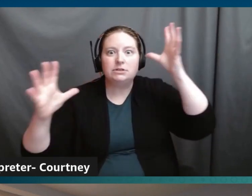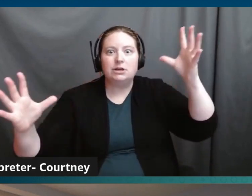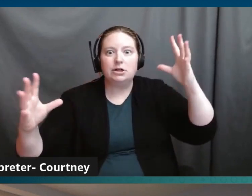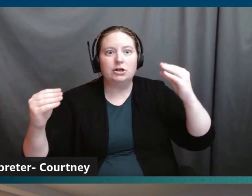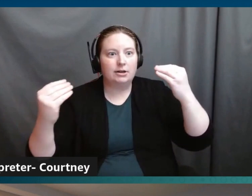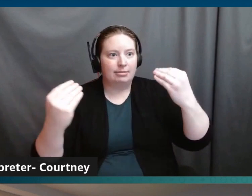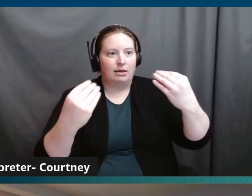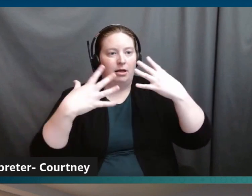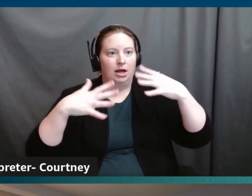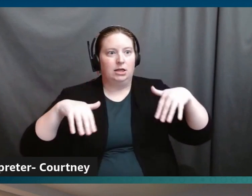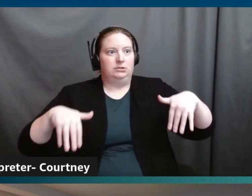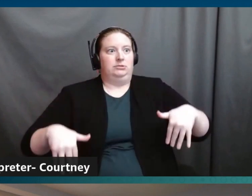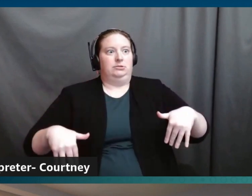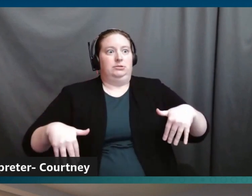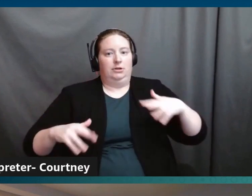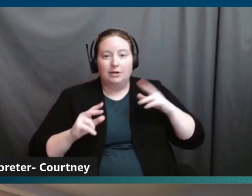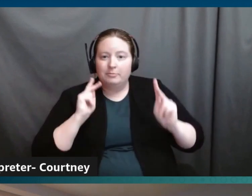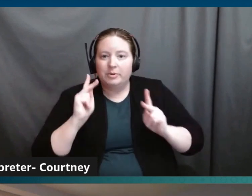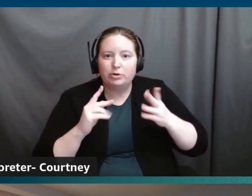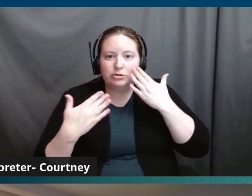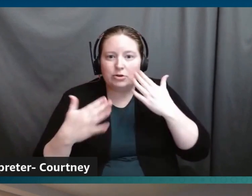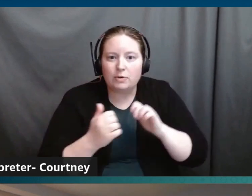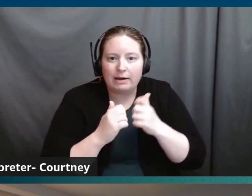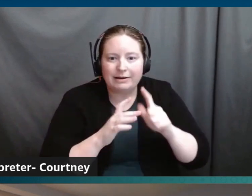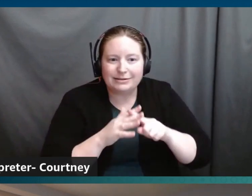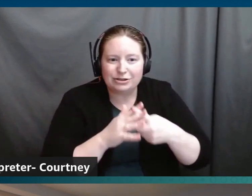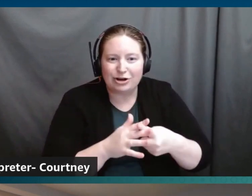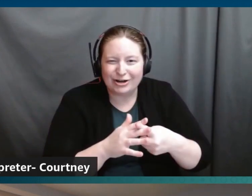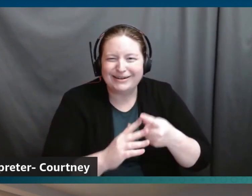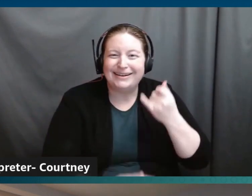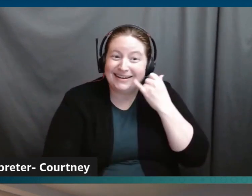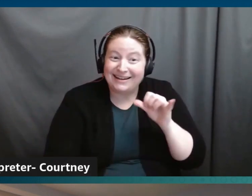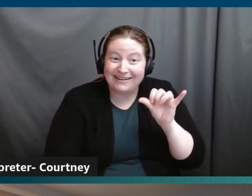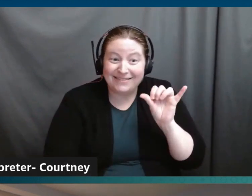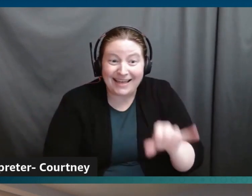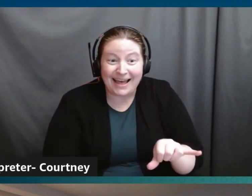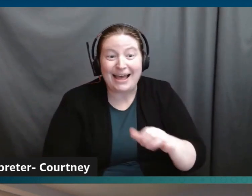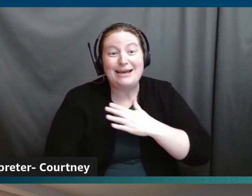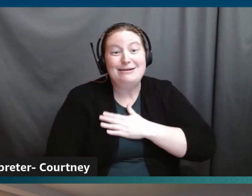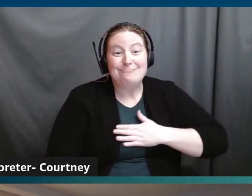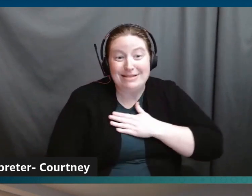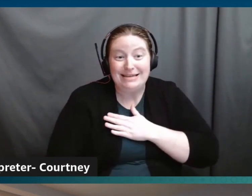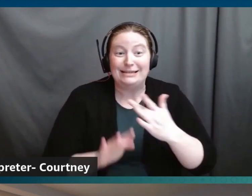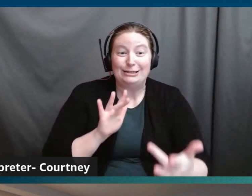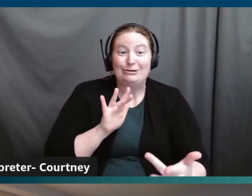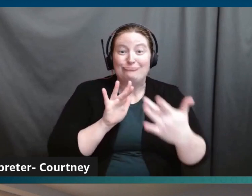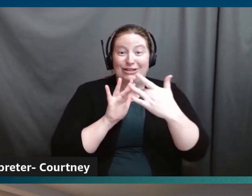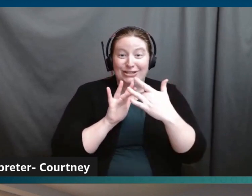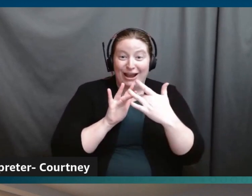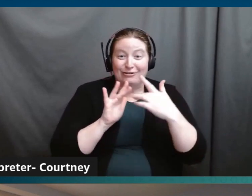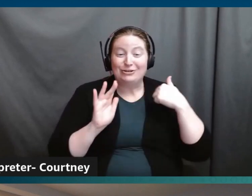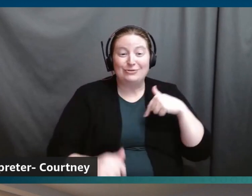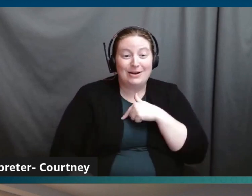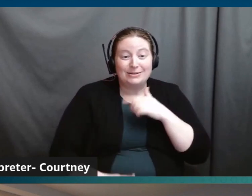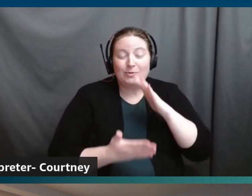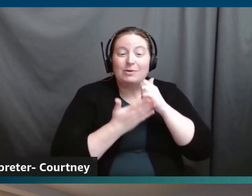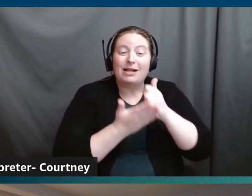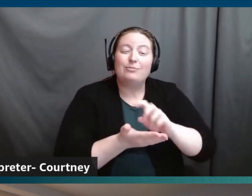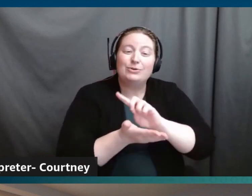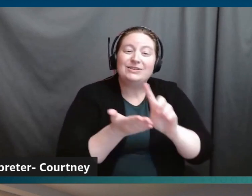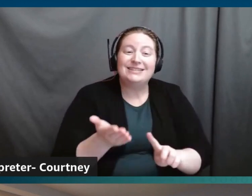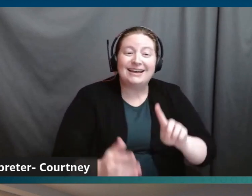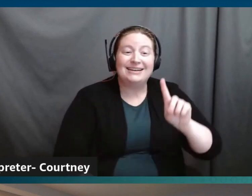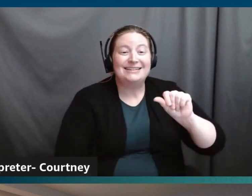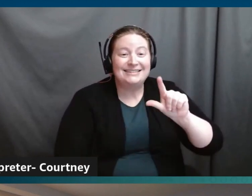necessarily know how to even get started. If that's the case, please feel free to reach out to us. We'll help you design a data lake that will at least give